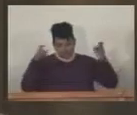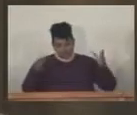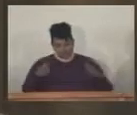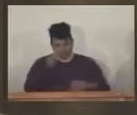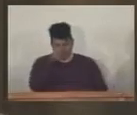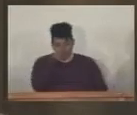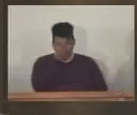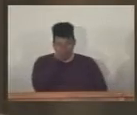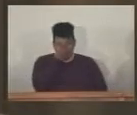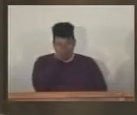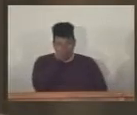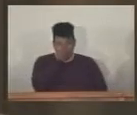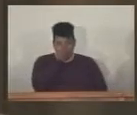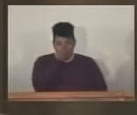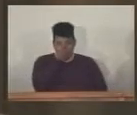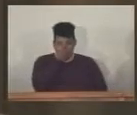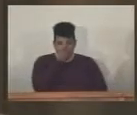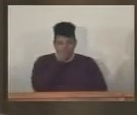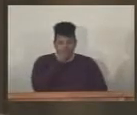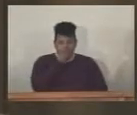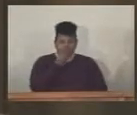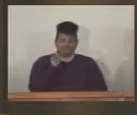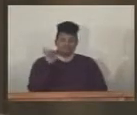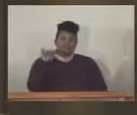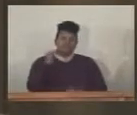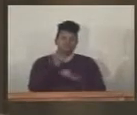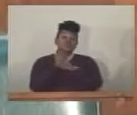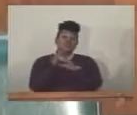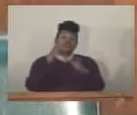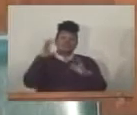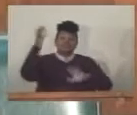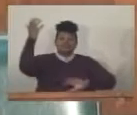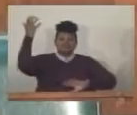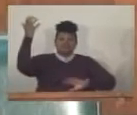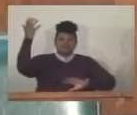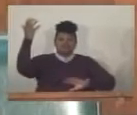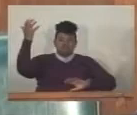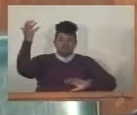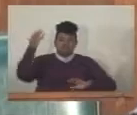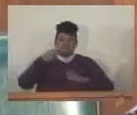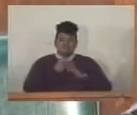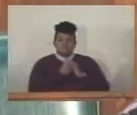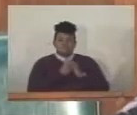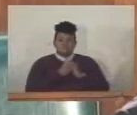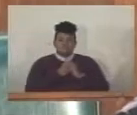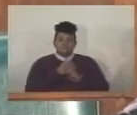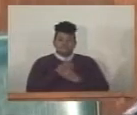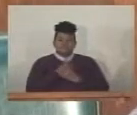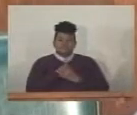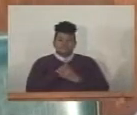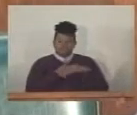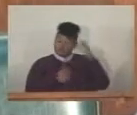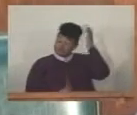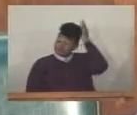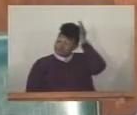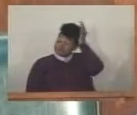That ushers in chaos, because it means that if